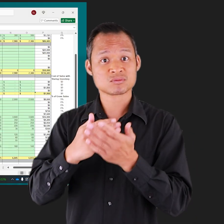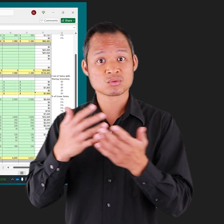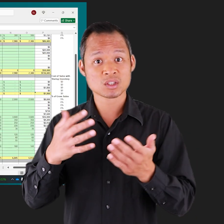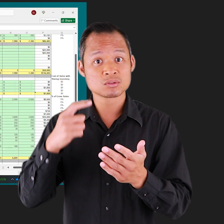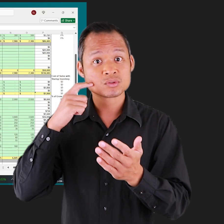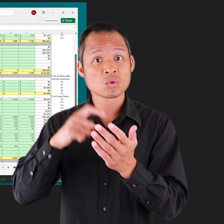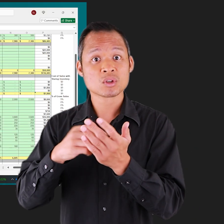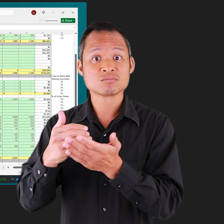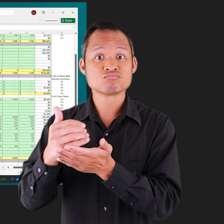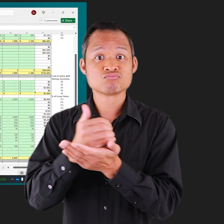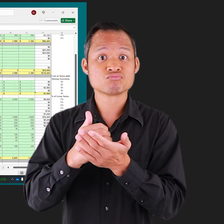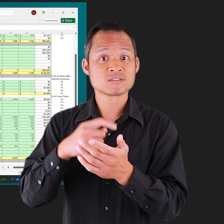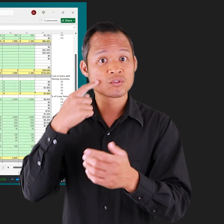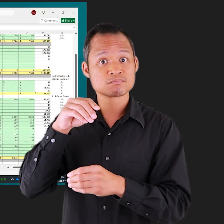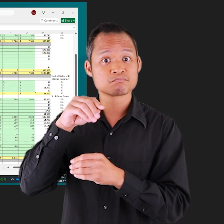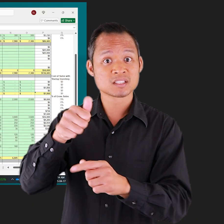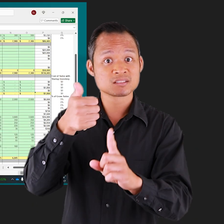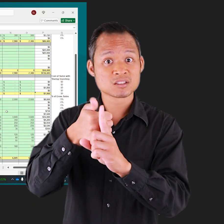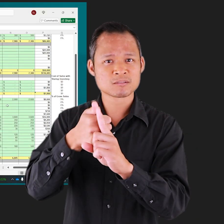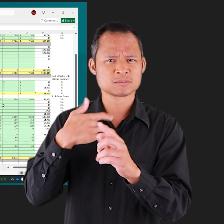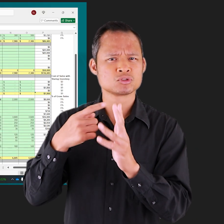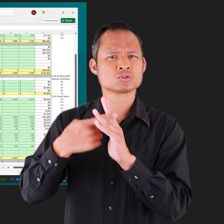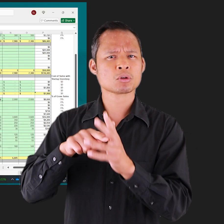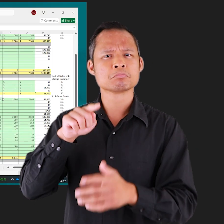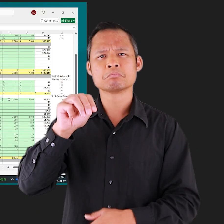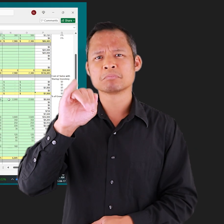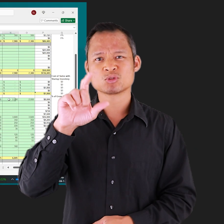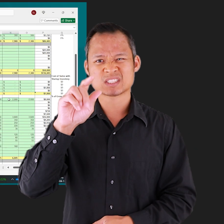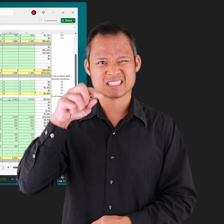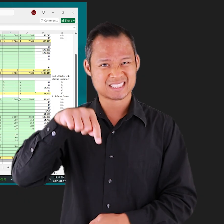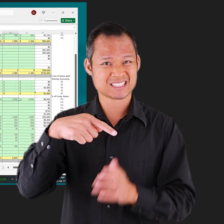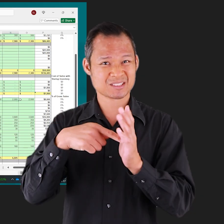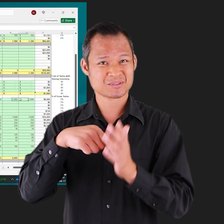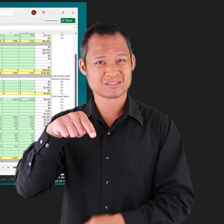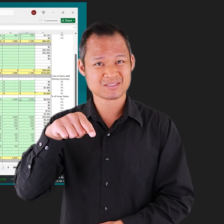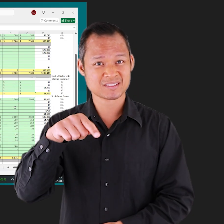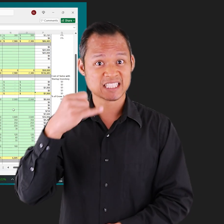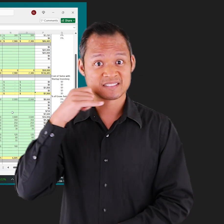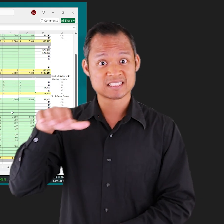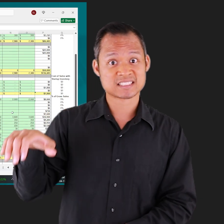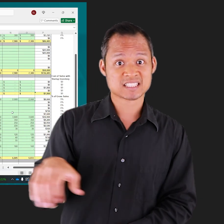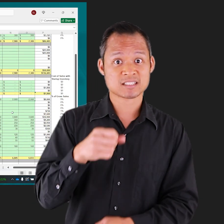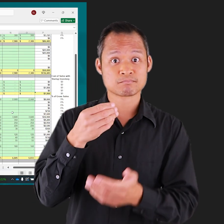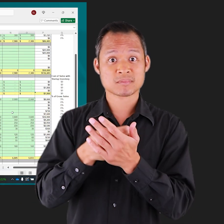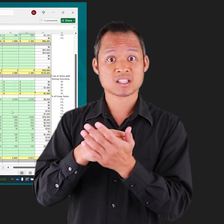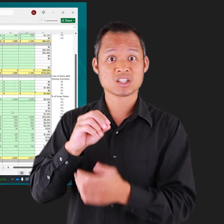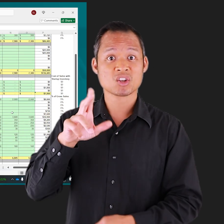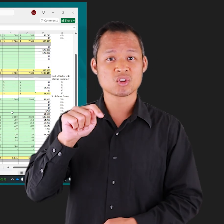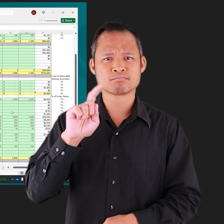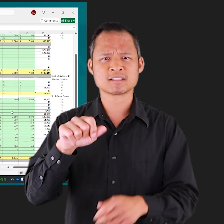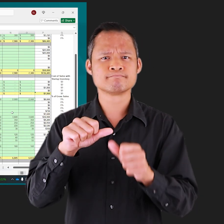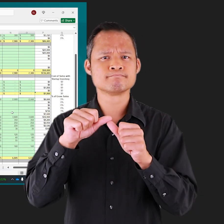flow. In this section, this entrepreneur is taking money to pay themselves starting in May 2026. If they take money